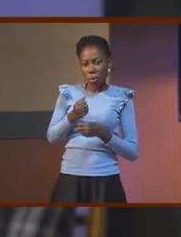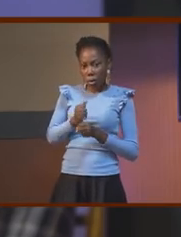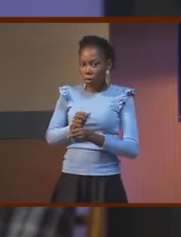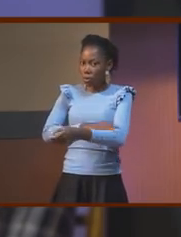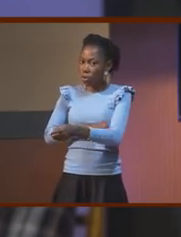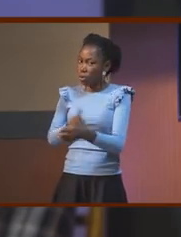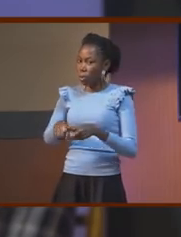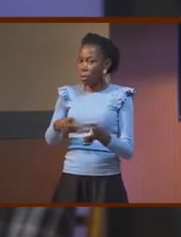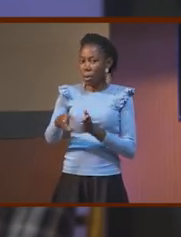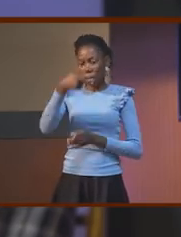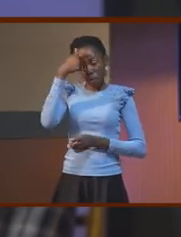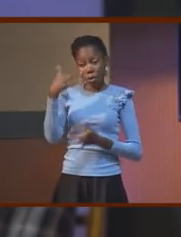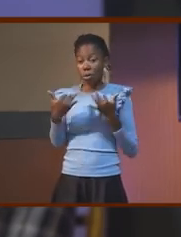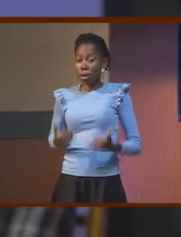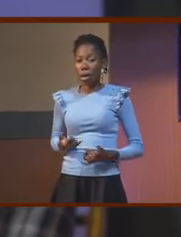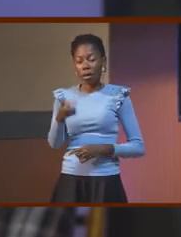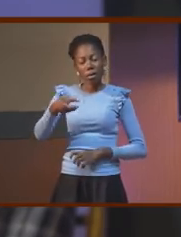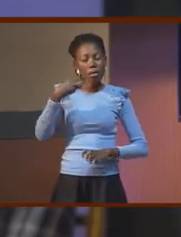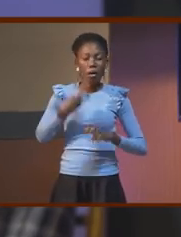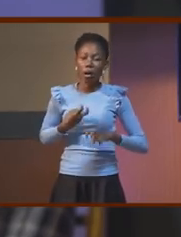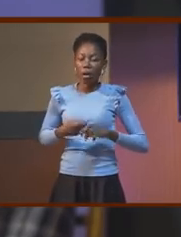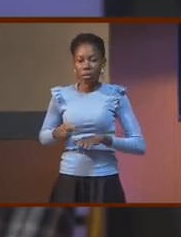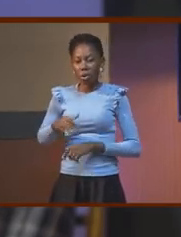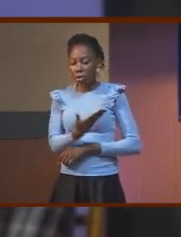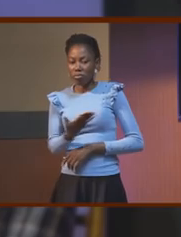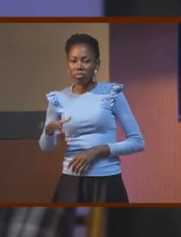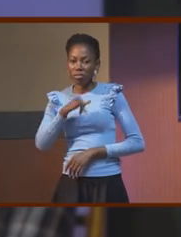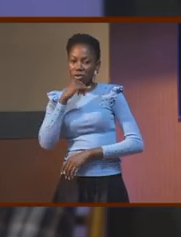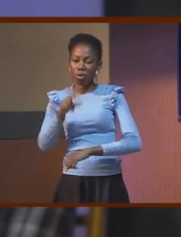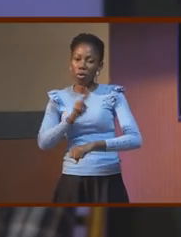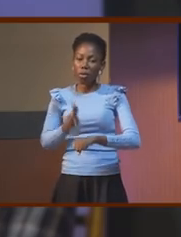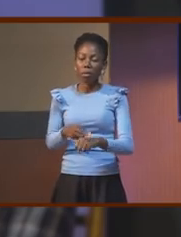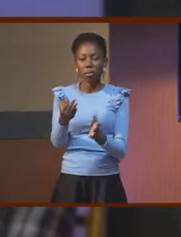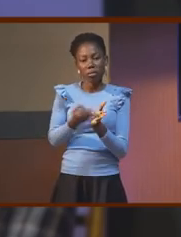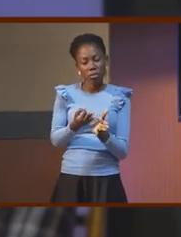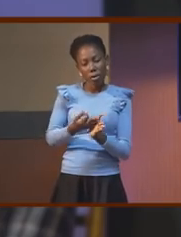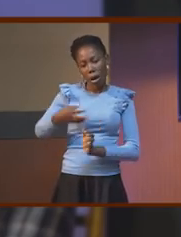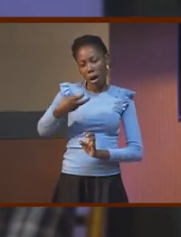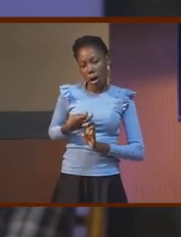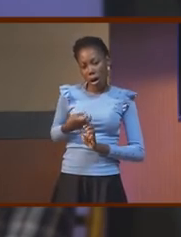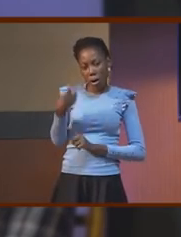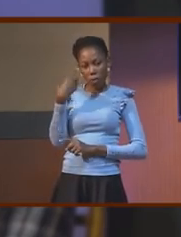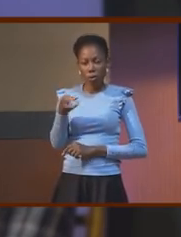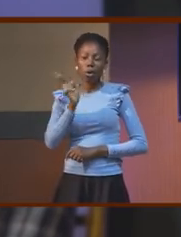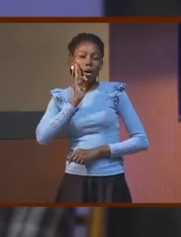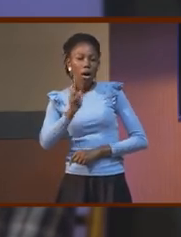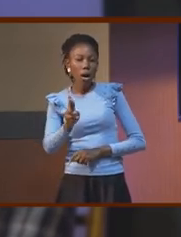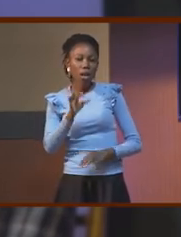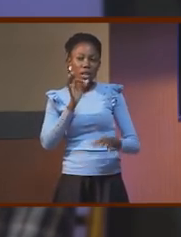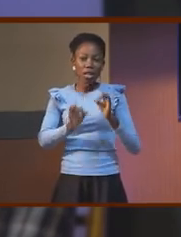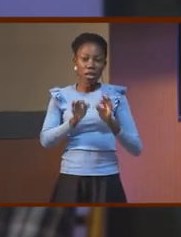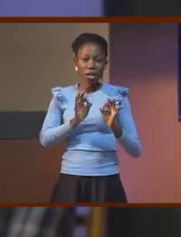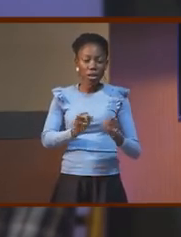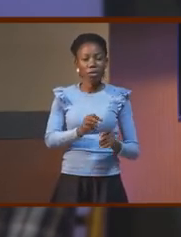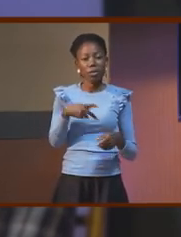now, things are not normal financially. Things are not normal. If the court